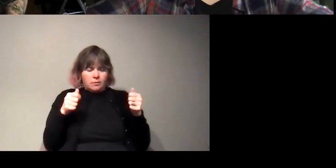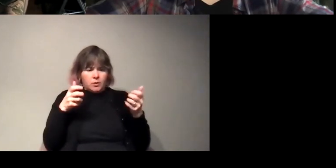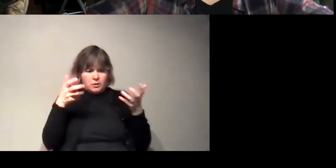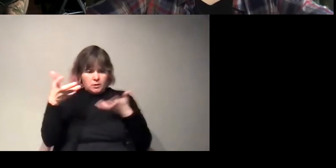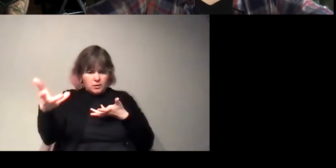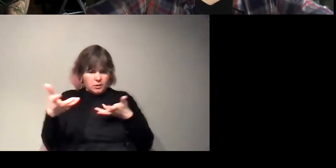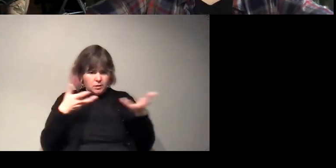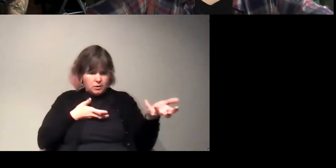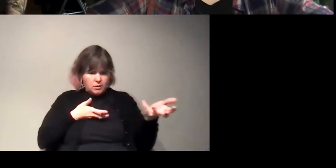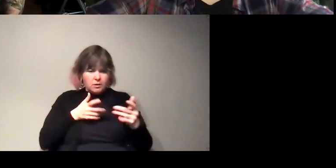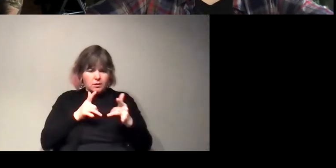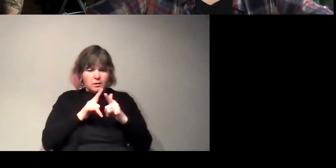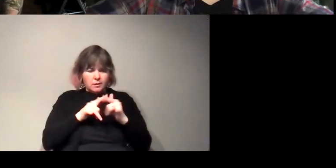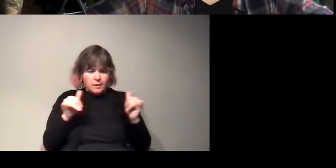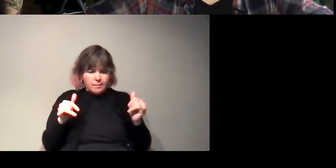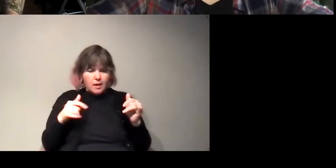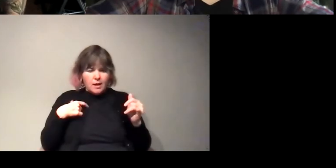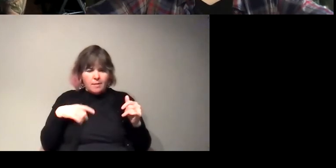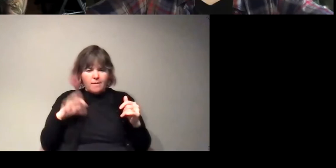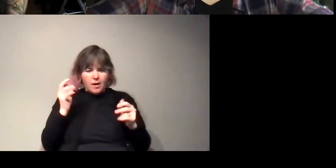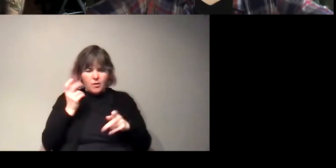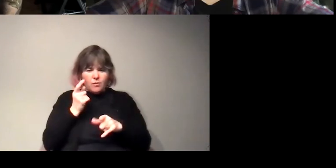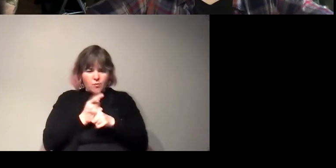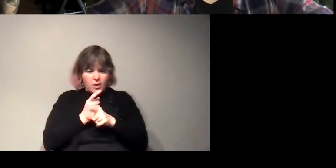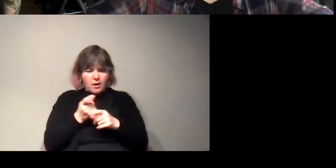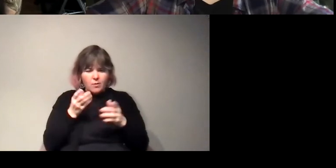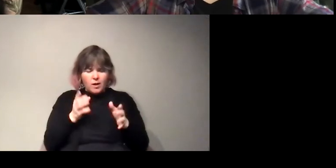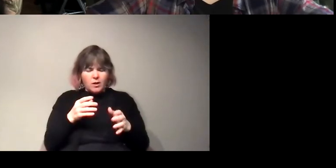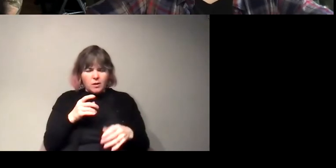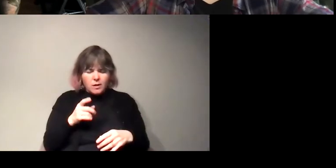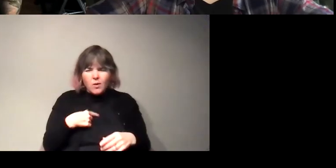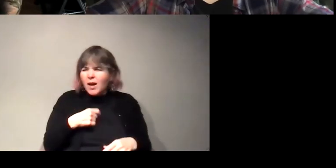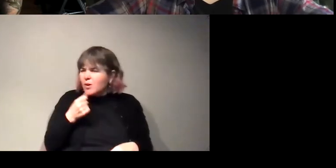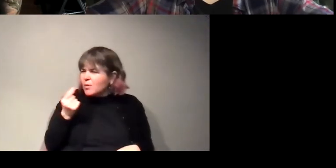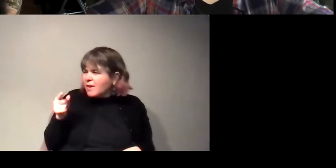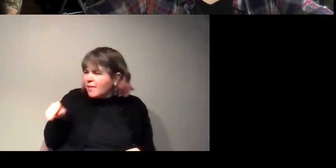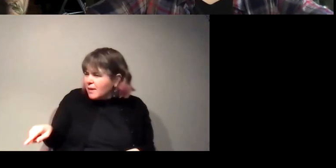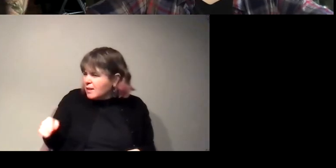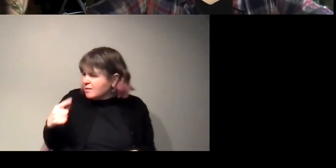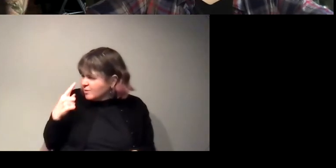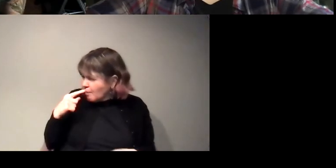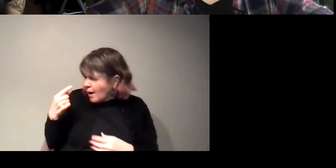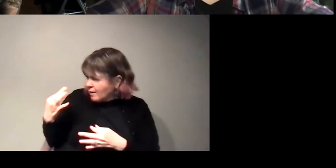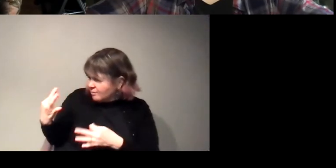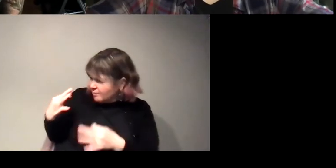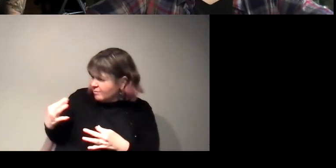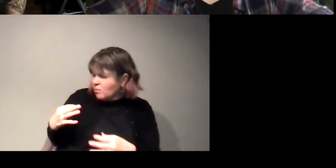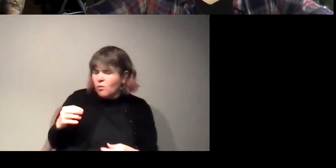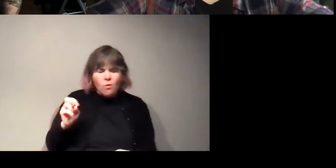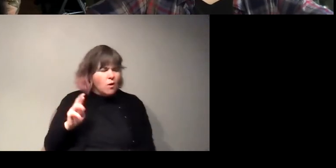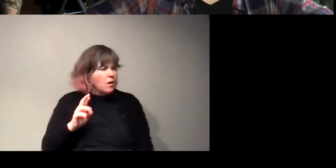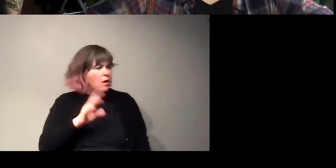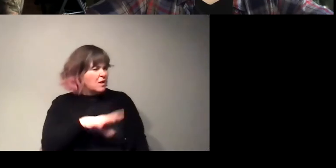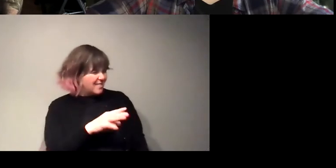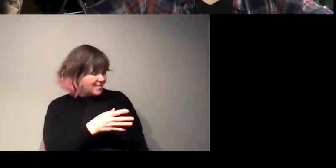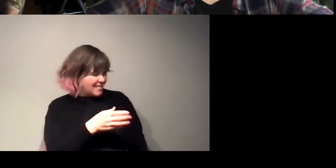I also have to find the right ways to say, hey, I don't understand this. Can you talk to me about it? Or, hey, how